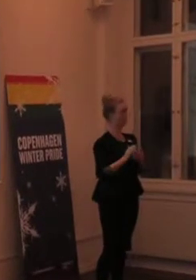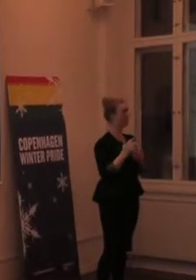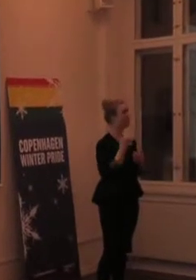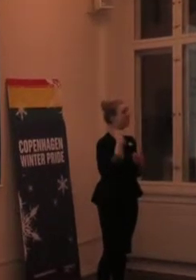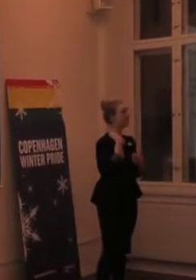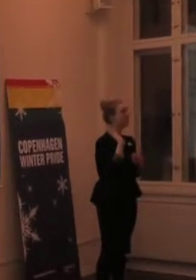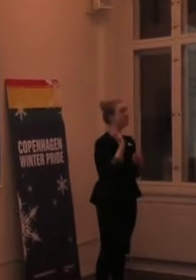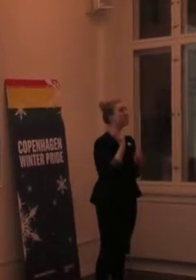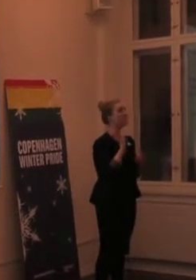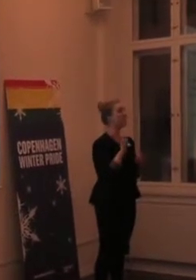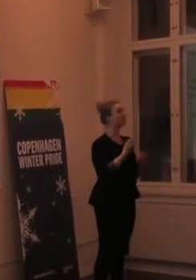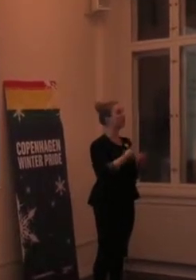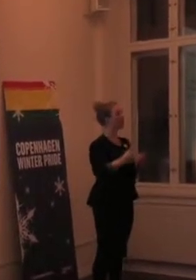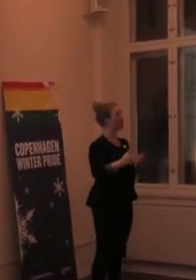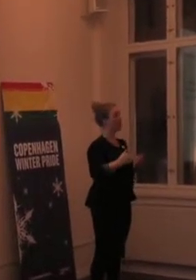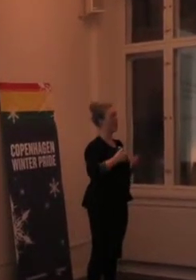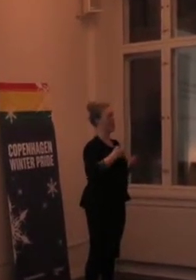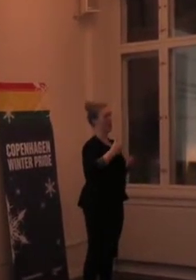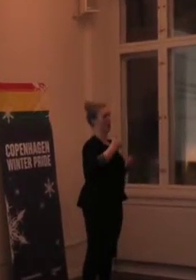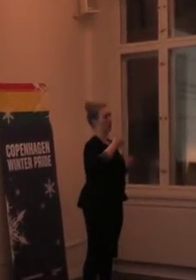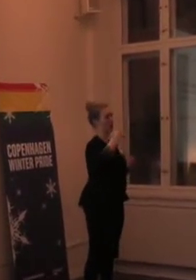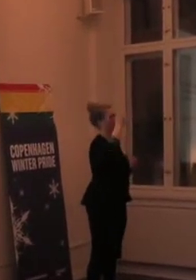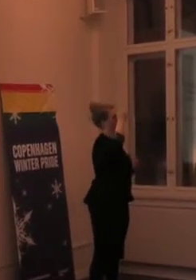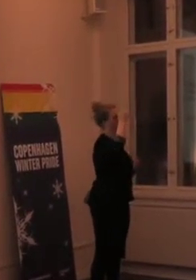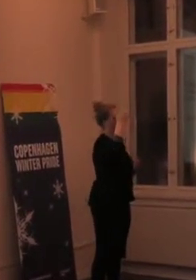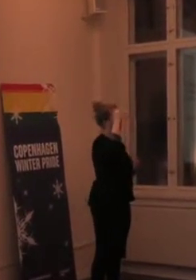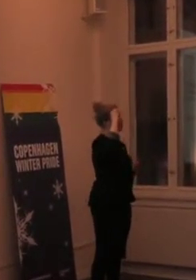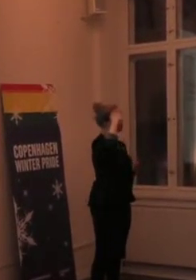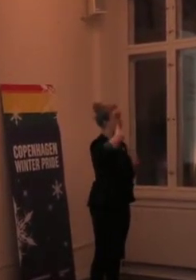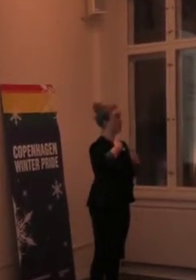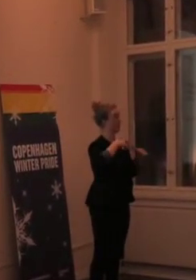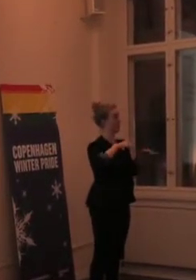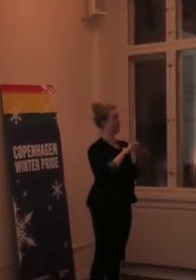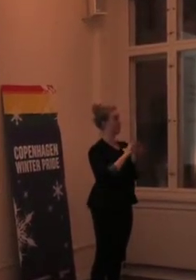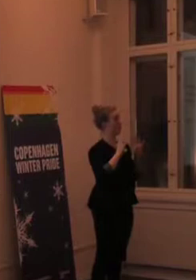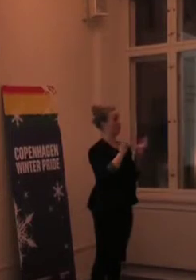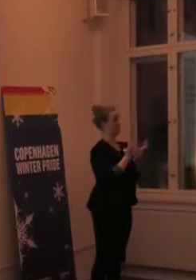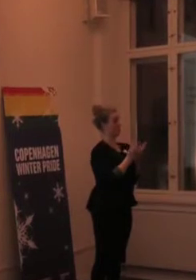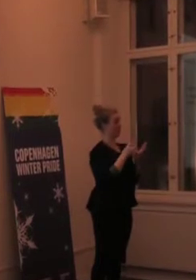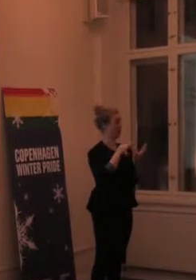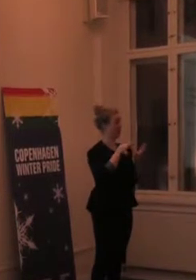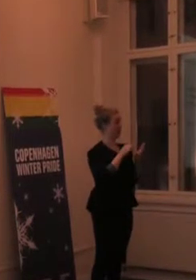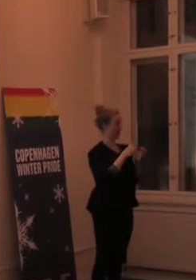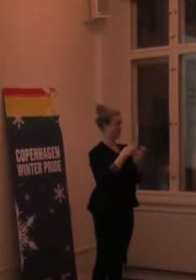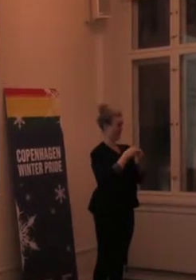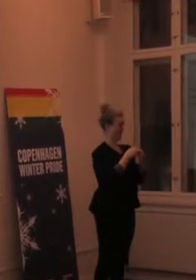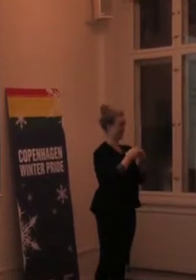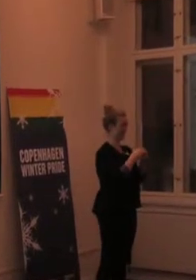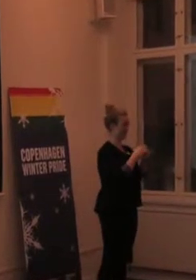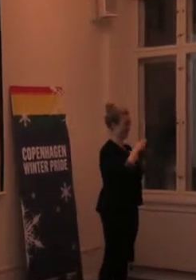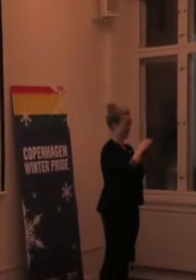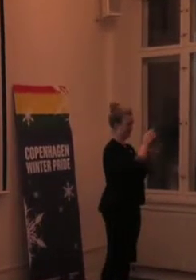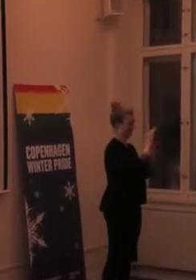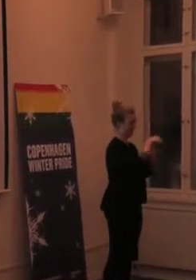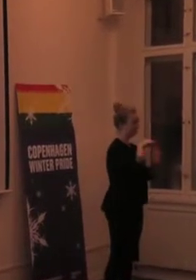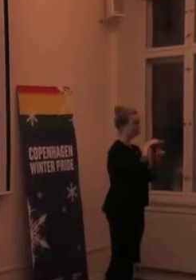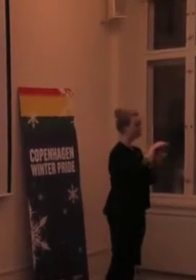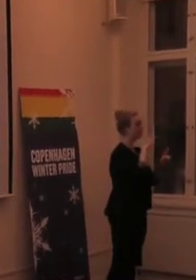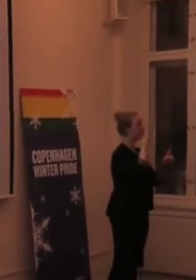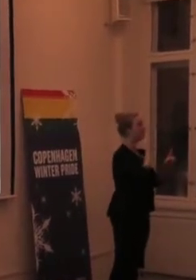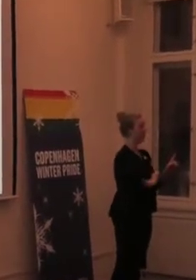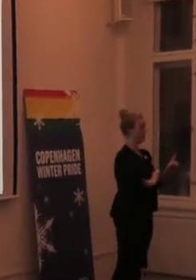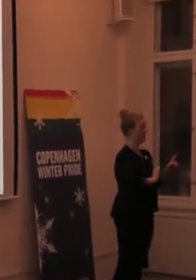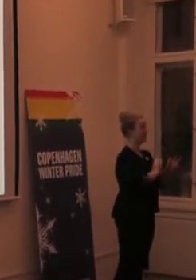was the first ever Human Rights Council meeting that is led by the UN that talks about